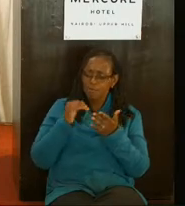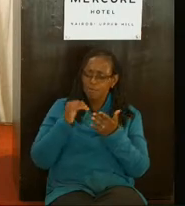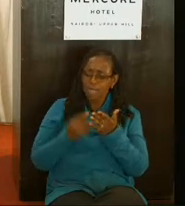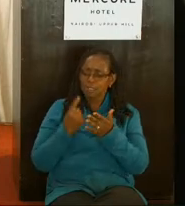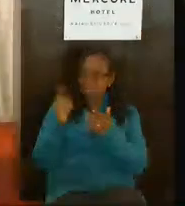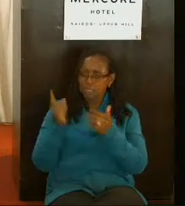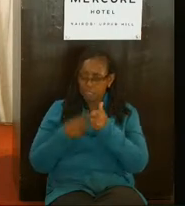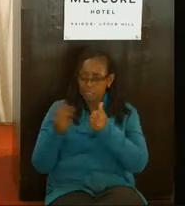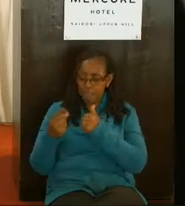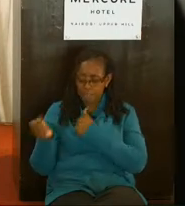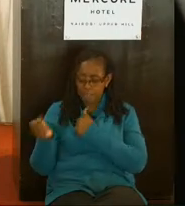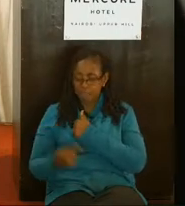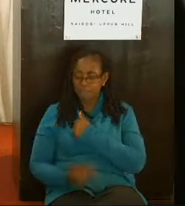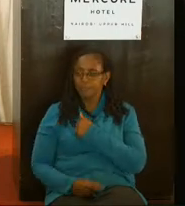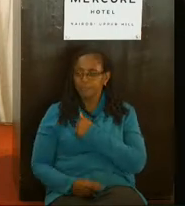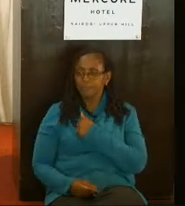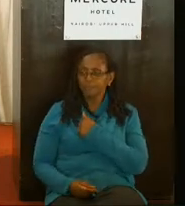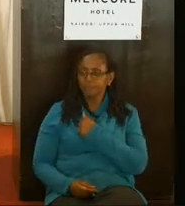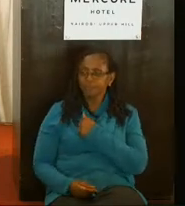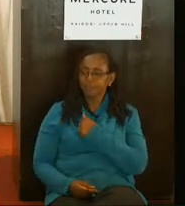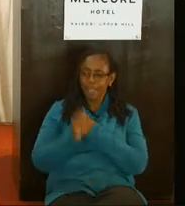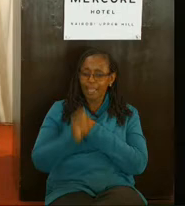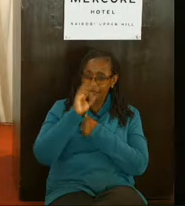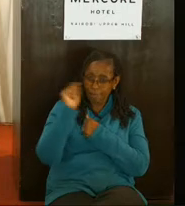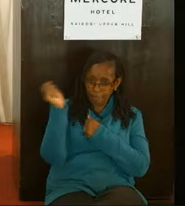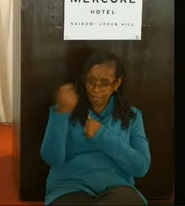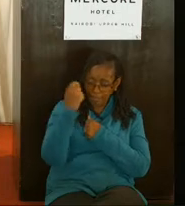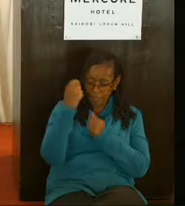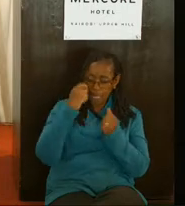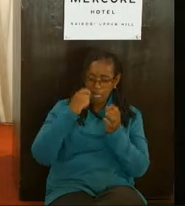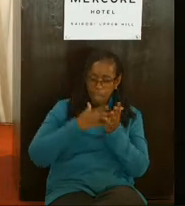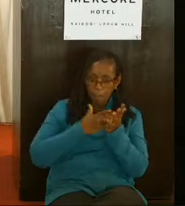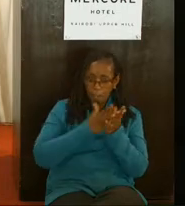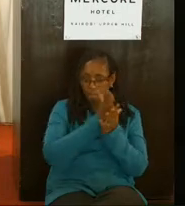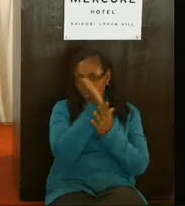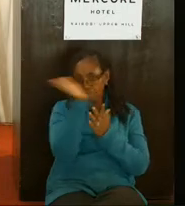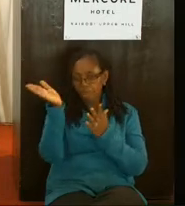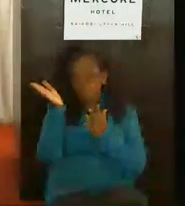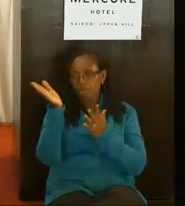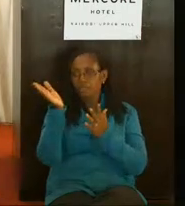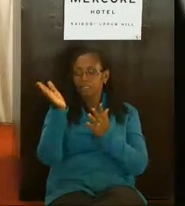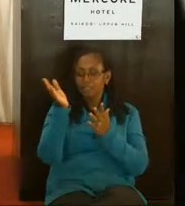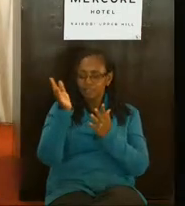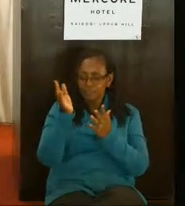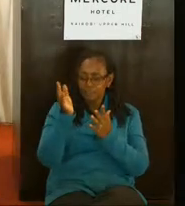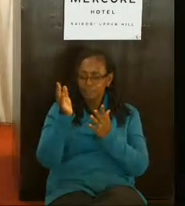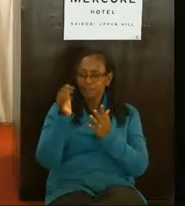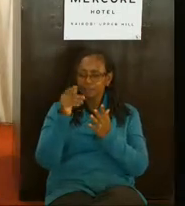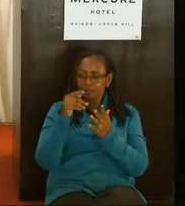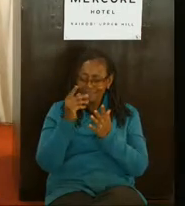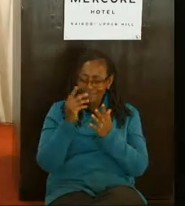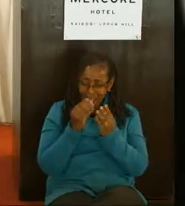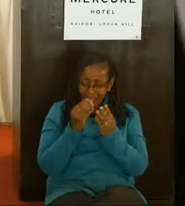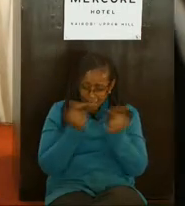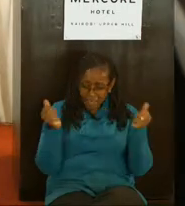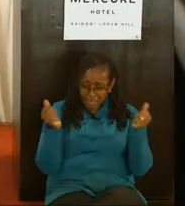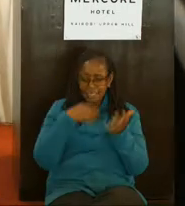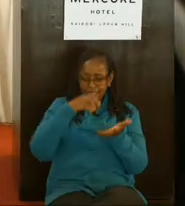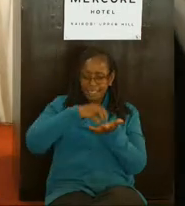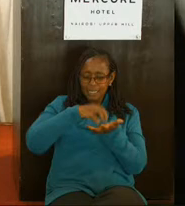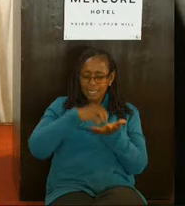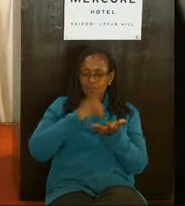now if the person deviates from making that address to address the State of the Union